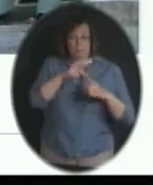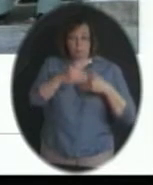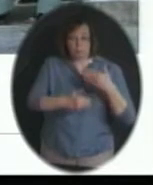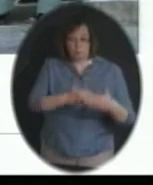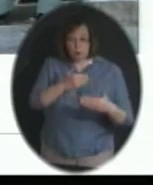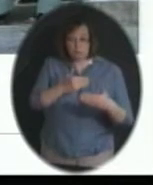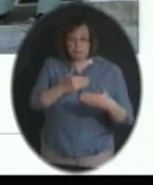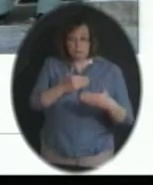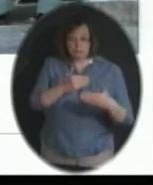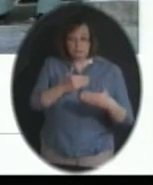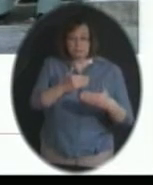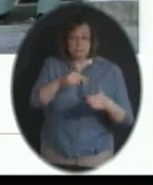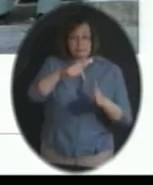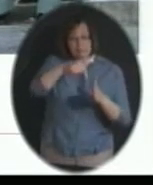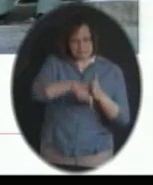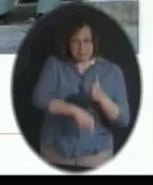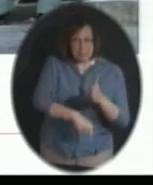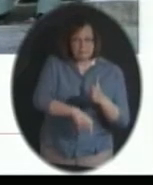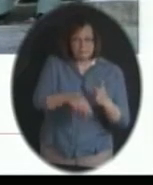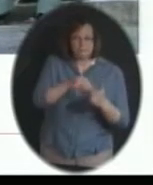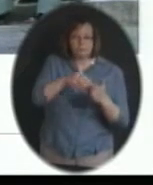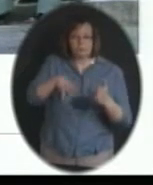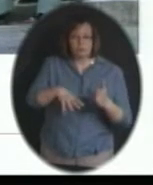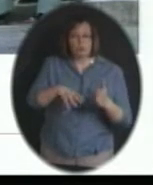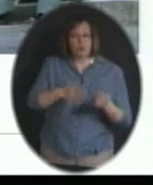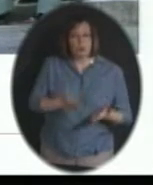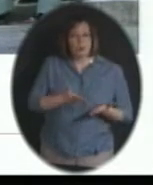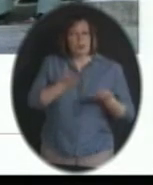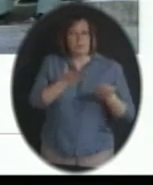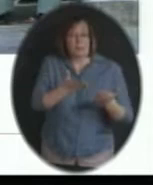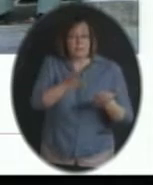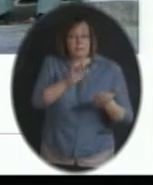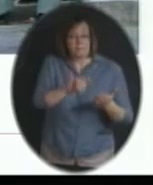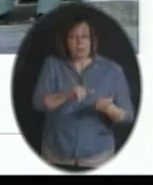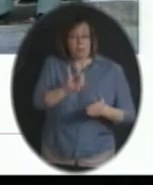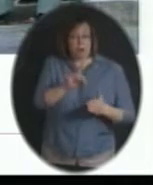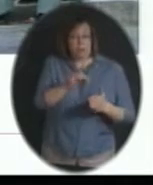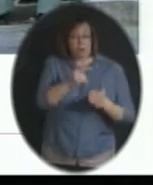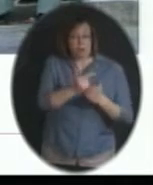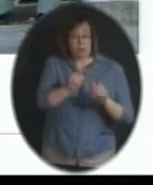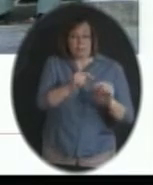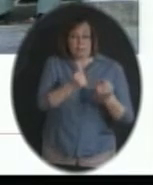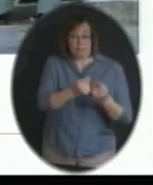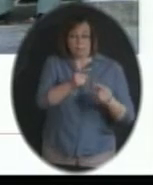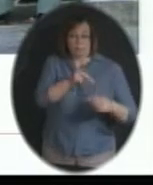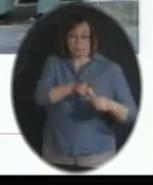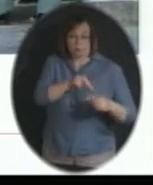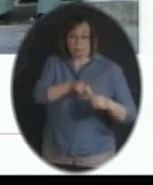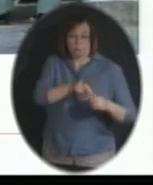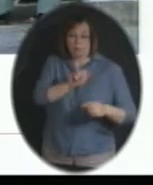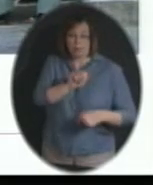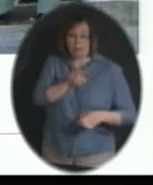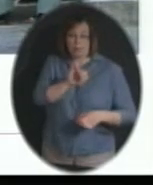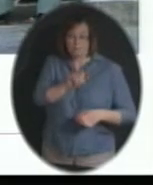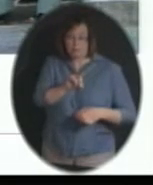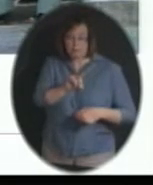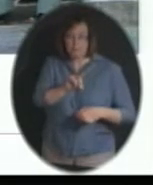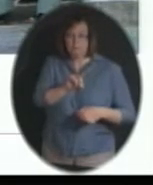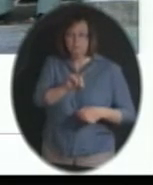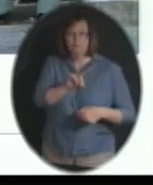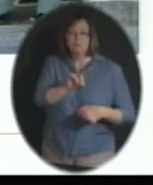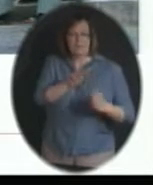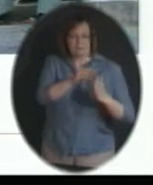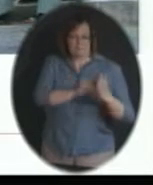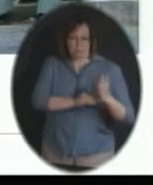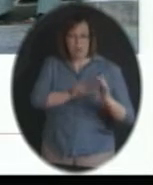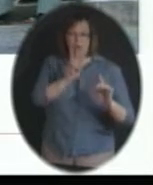it's rather intensive. Students are recommended by their 8th grade teams to participate in Avid. They fill